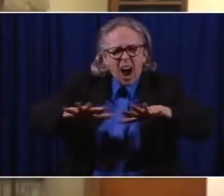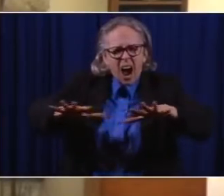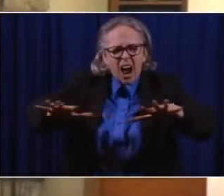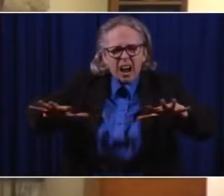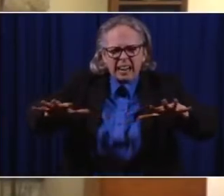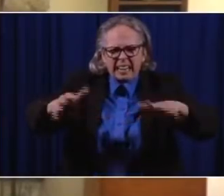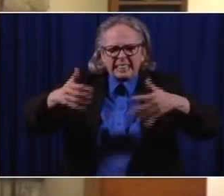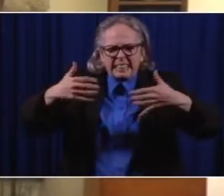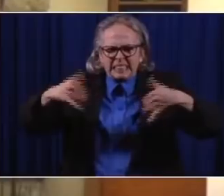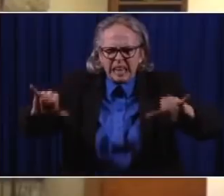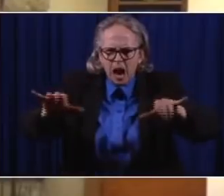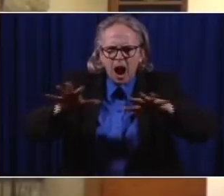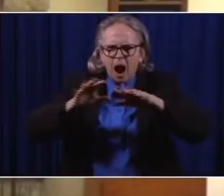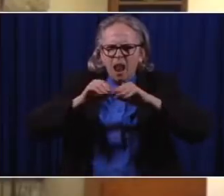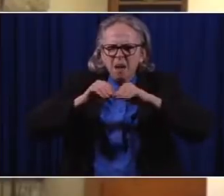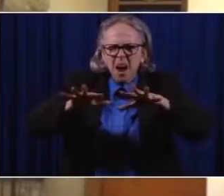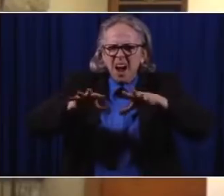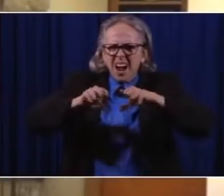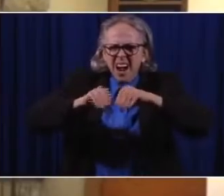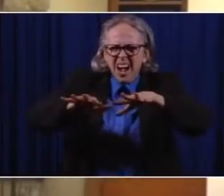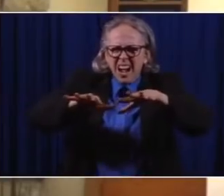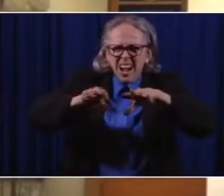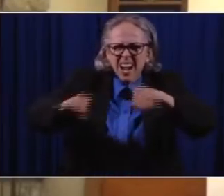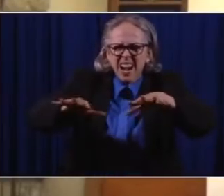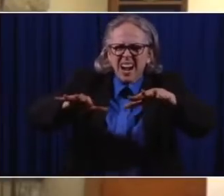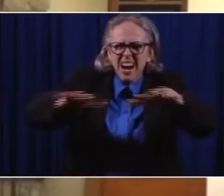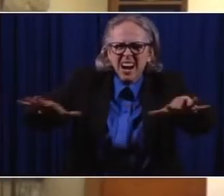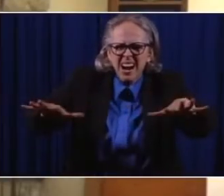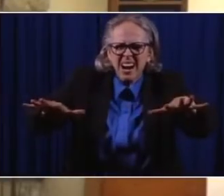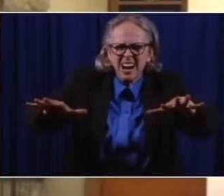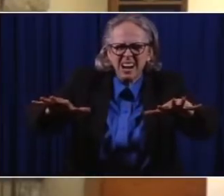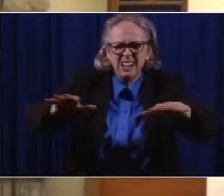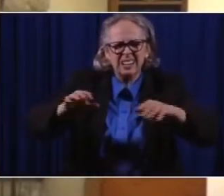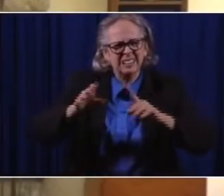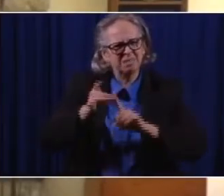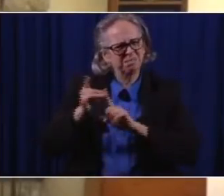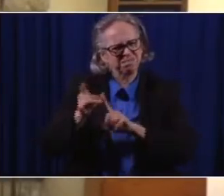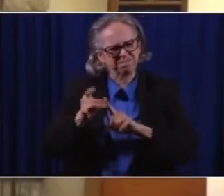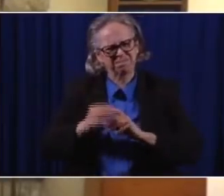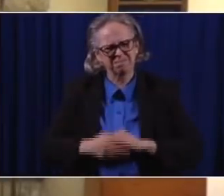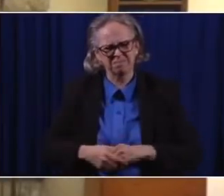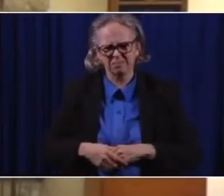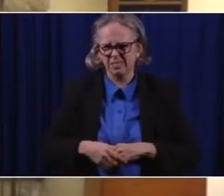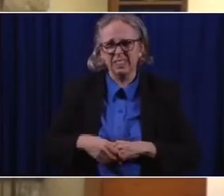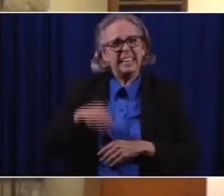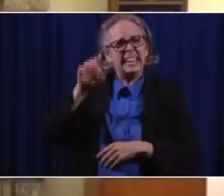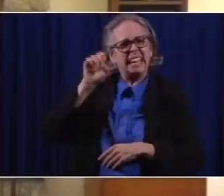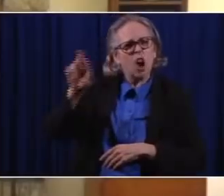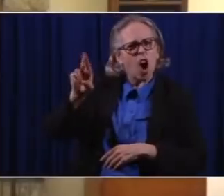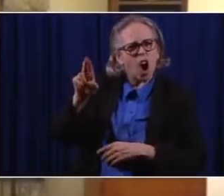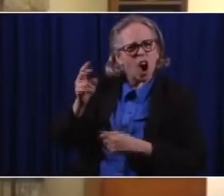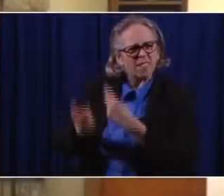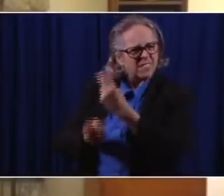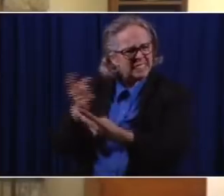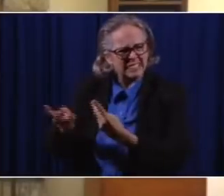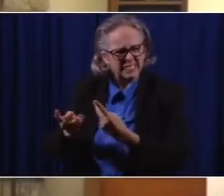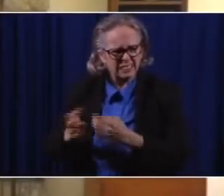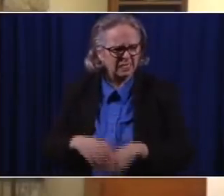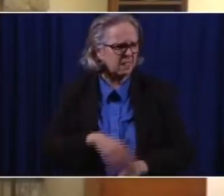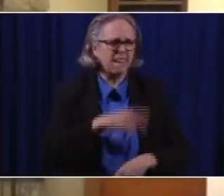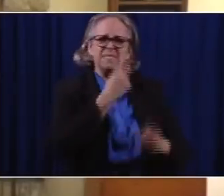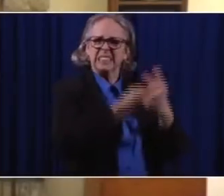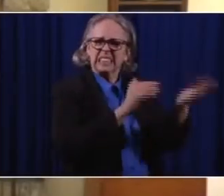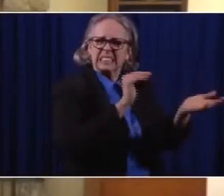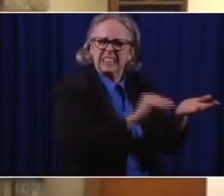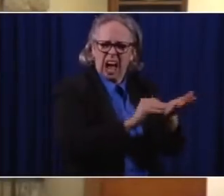cases, and 3 healthcare utilization measures: emergency room visits, outpatient visits, and hospital admissions of